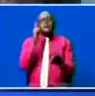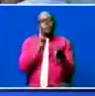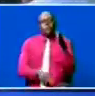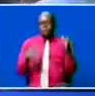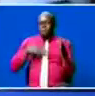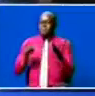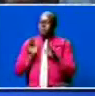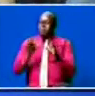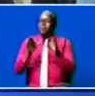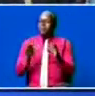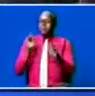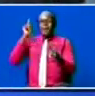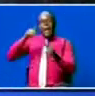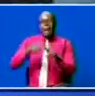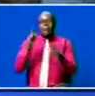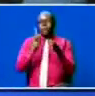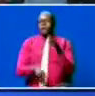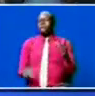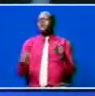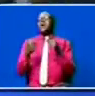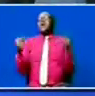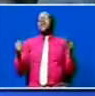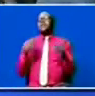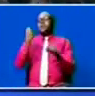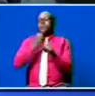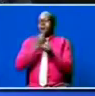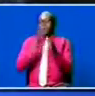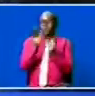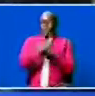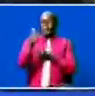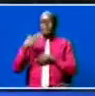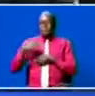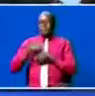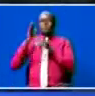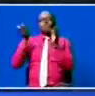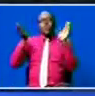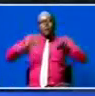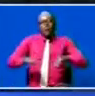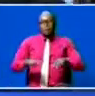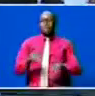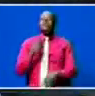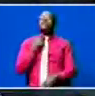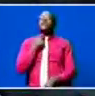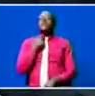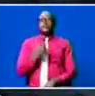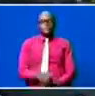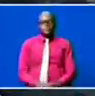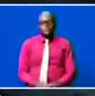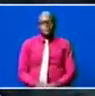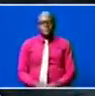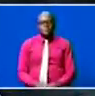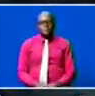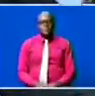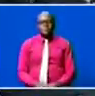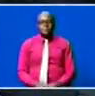pushing for his removal are enemies from within, working with the external forces out to bring down the union. Shadrach Miti,